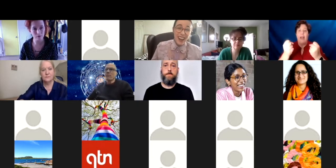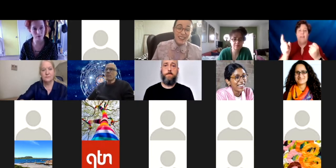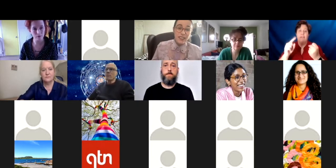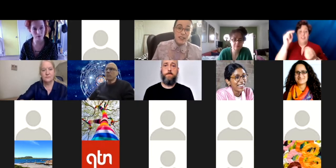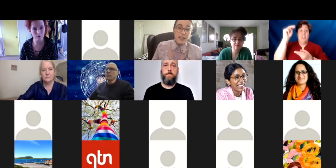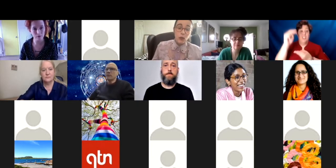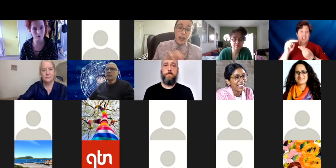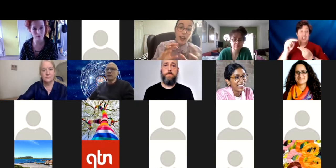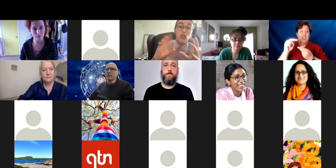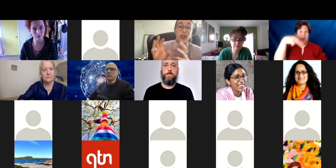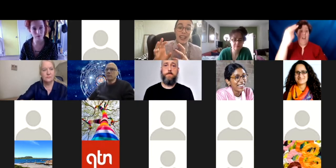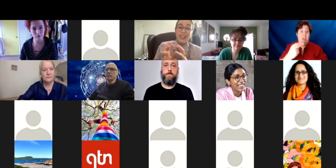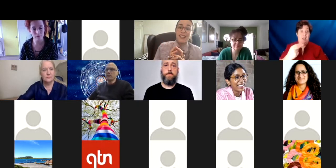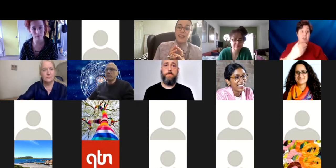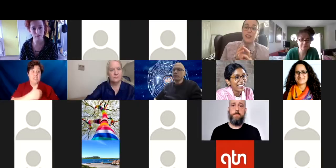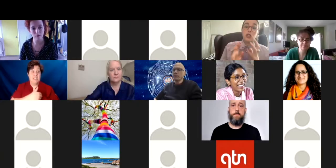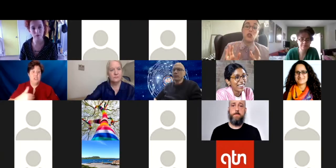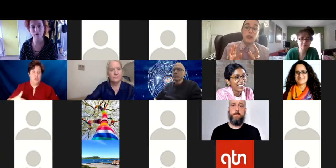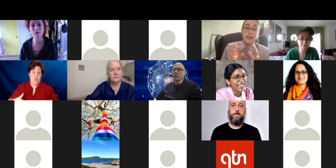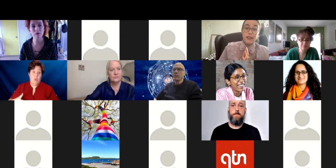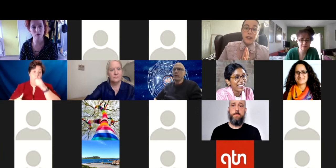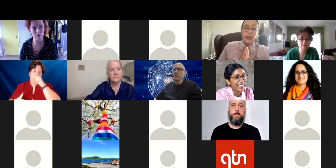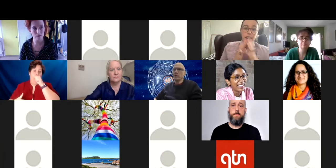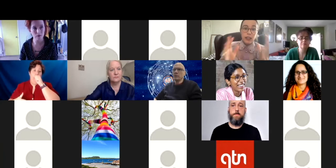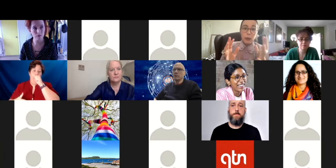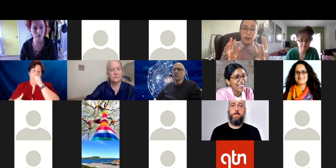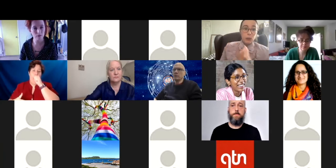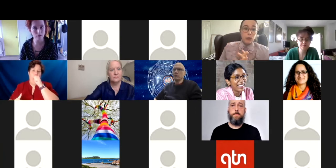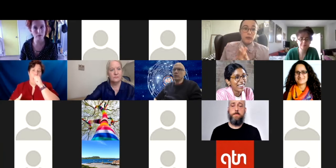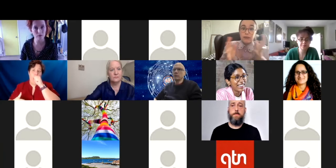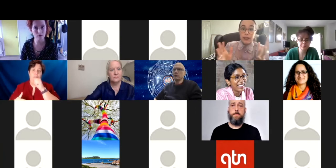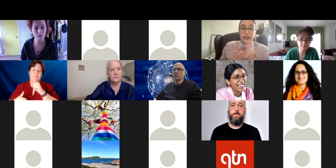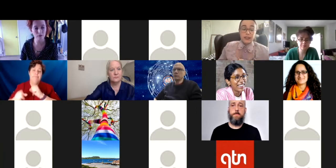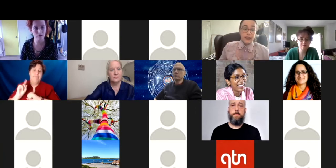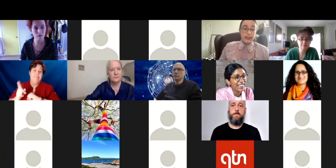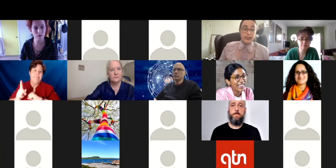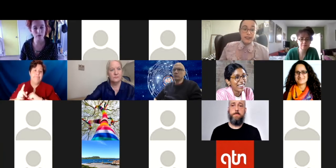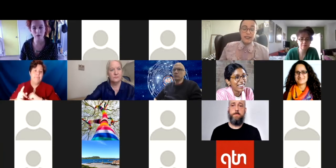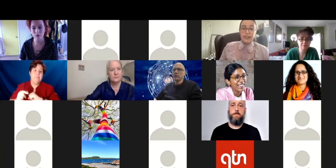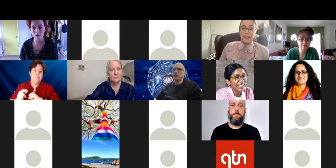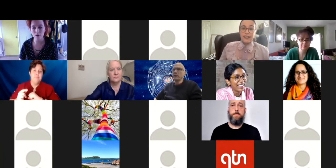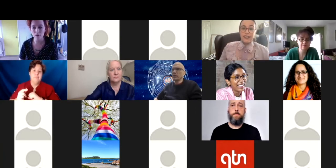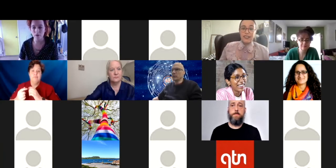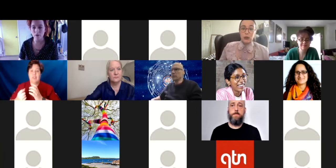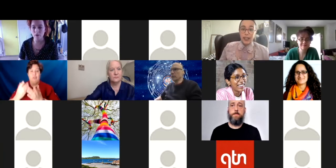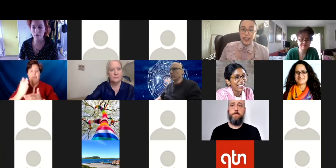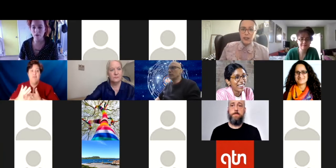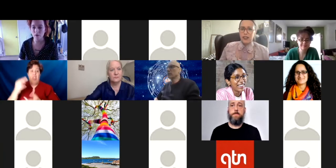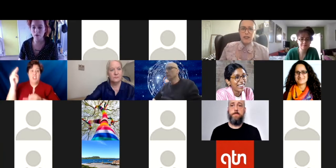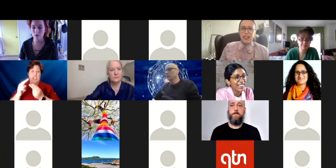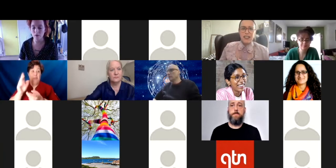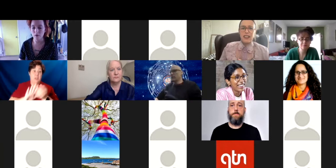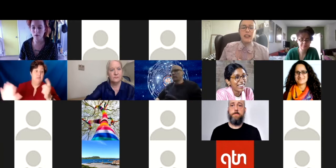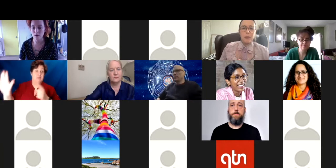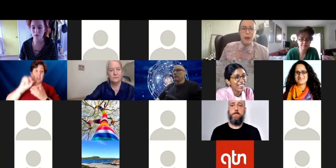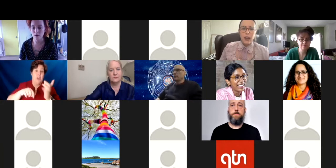cheapest artists or arts organizer insurance that is in existent in the UK. So I